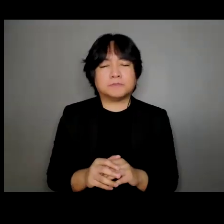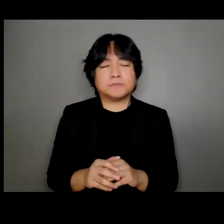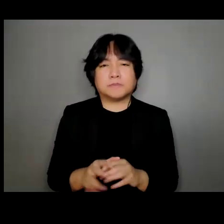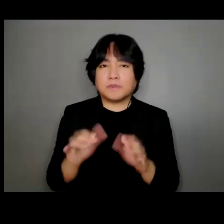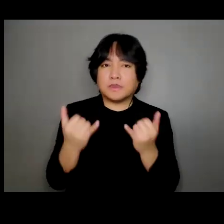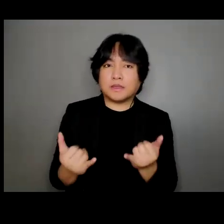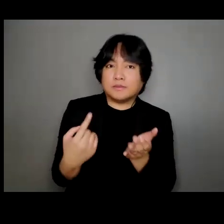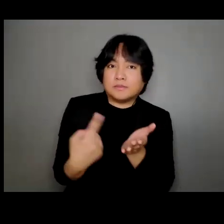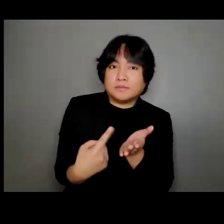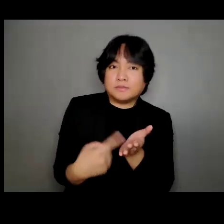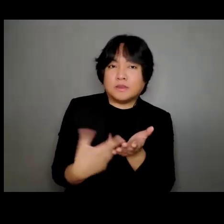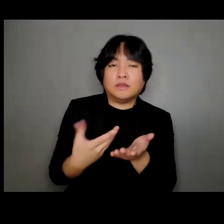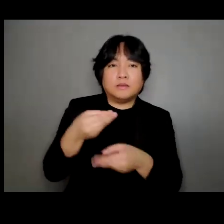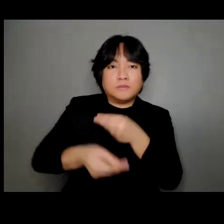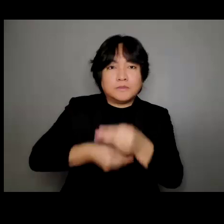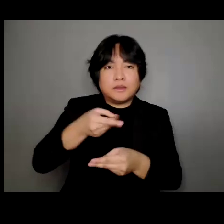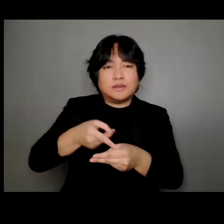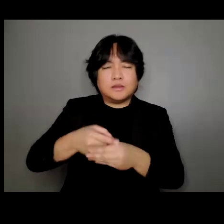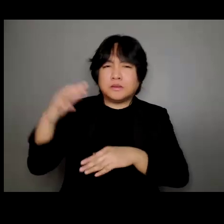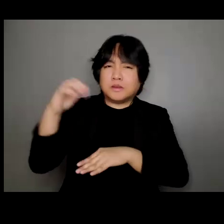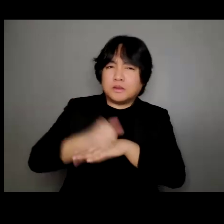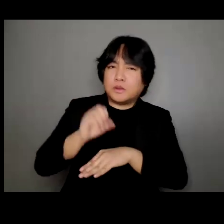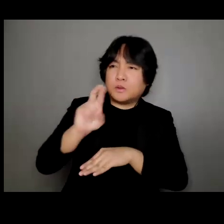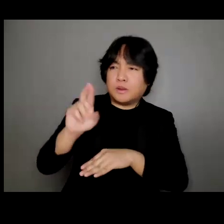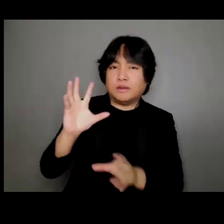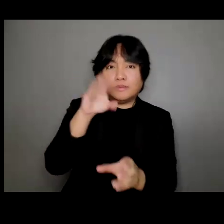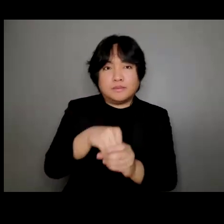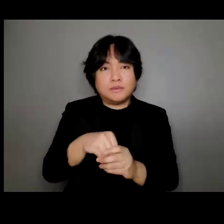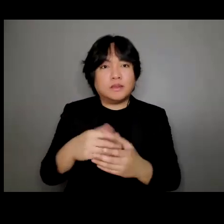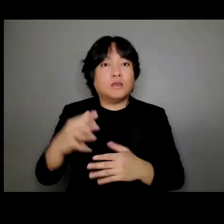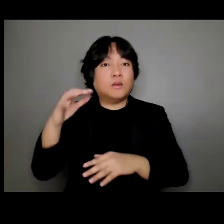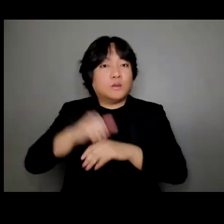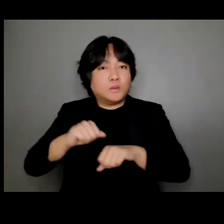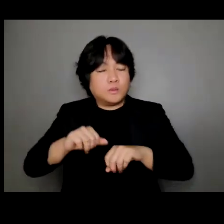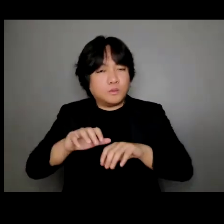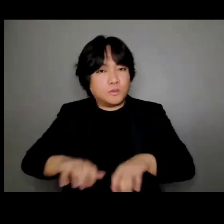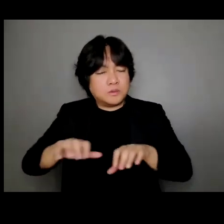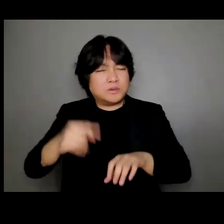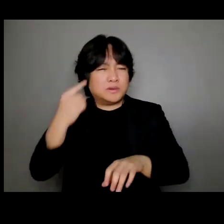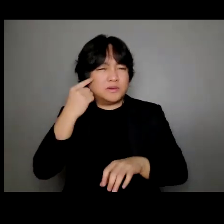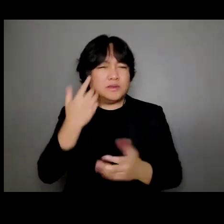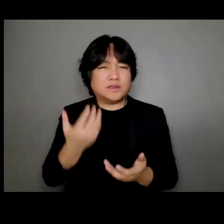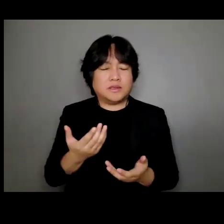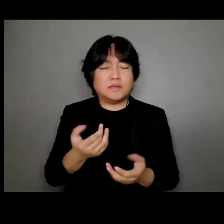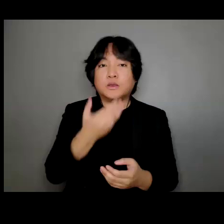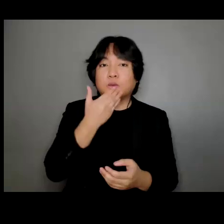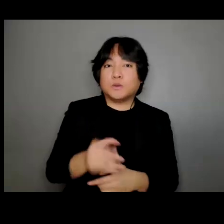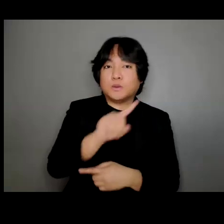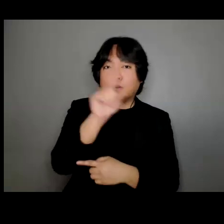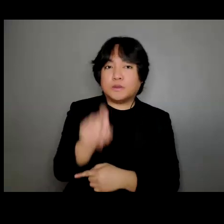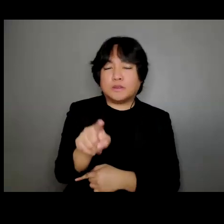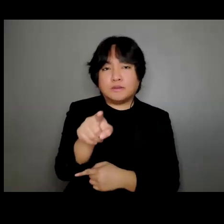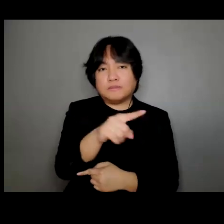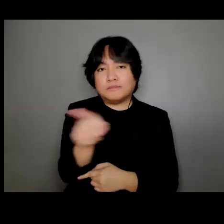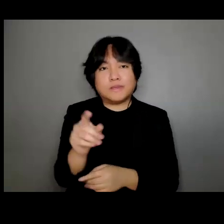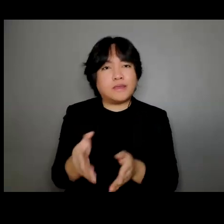discussion of the process, no, of decolonization or engaging in decolonial work, I guess the good question to ask now